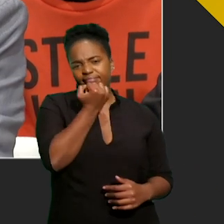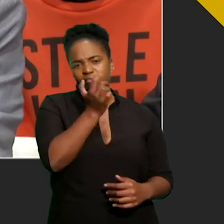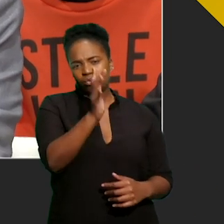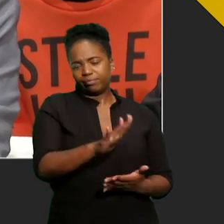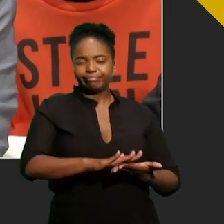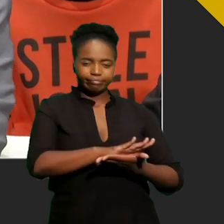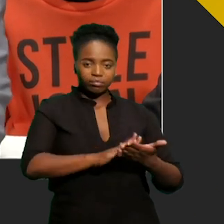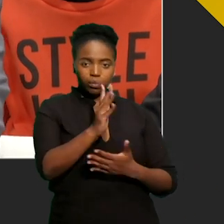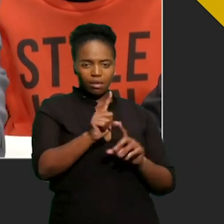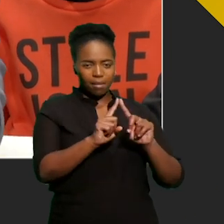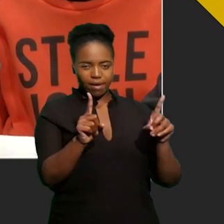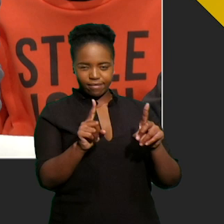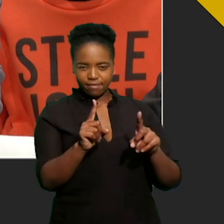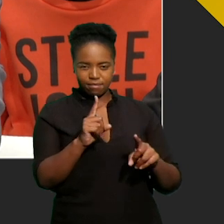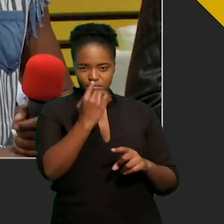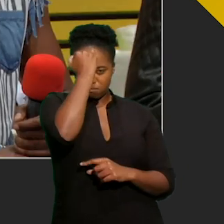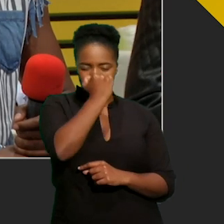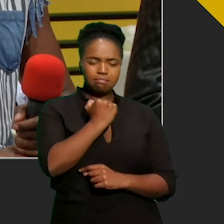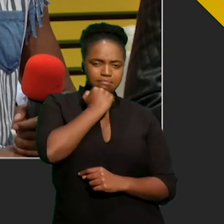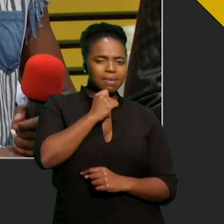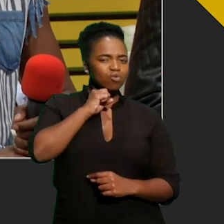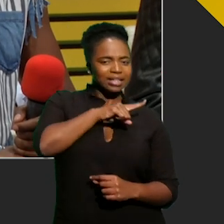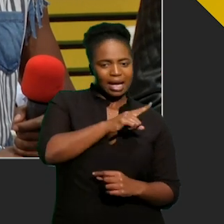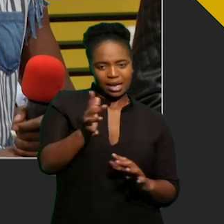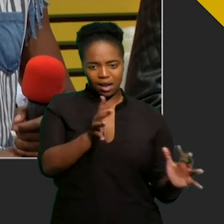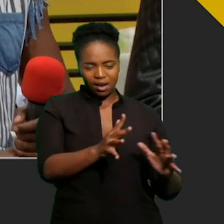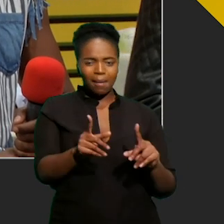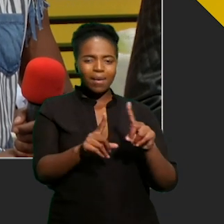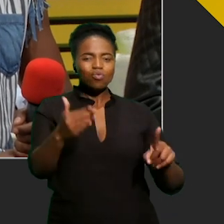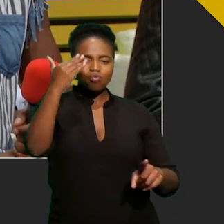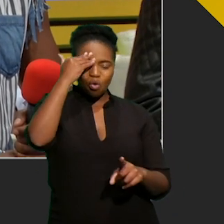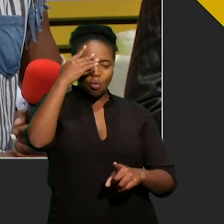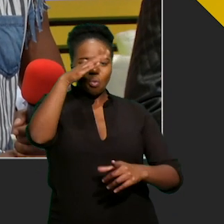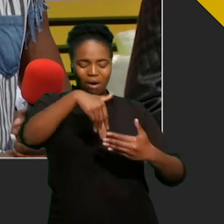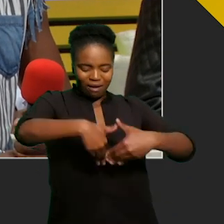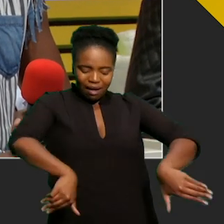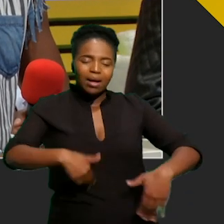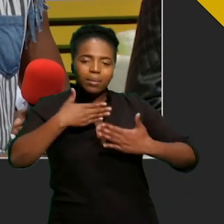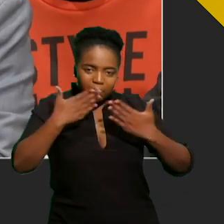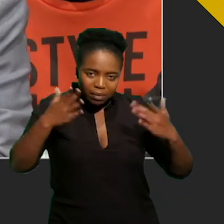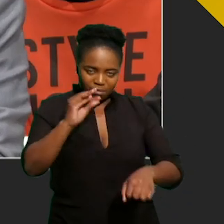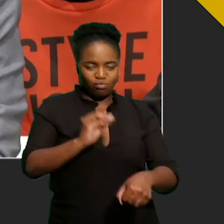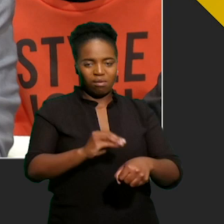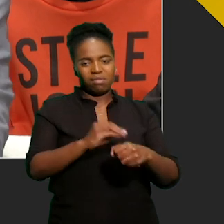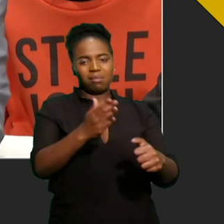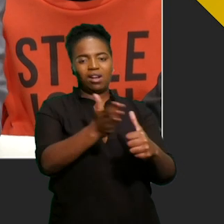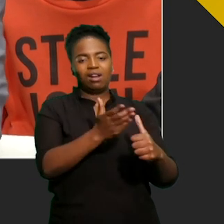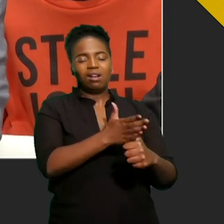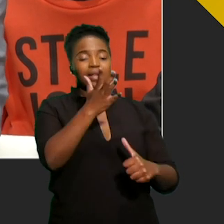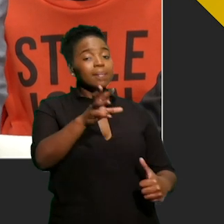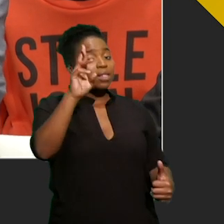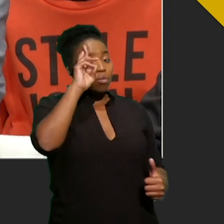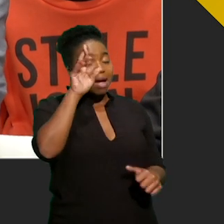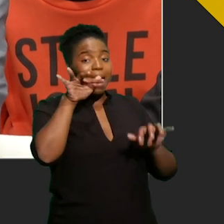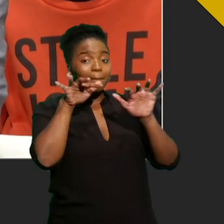dodgy and you go and pretend that you are not conflicted when in fact you are, that's where the trouble begins. So remember,